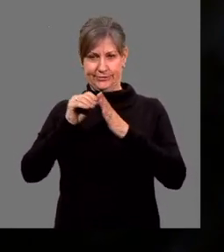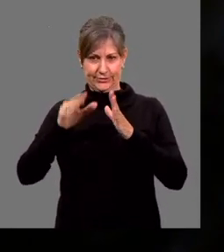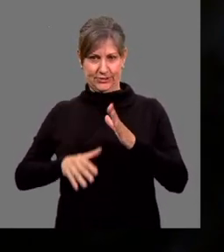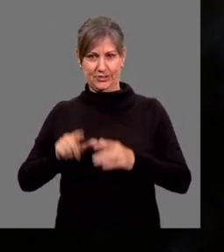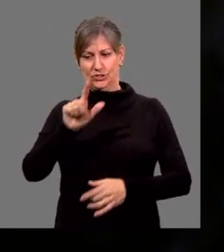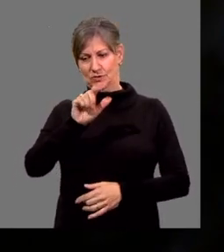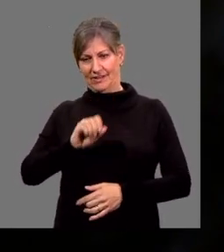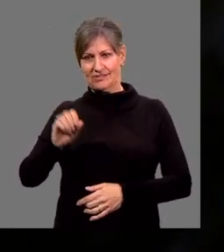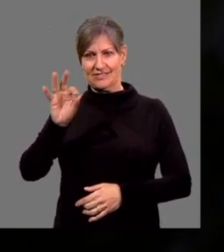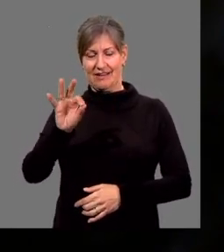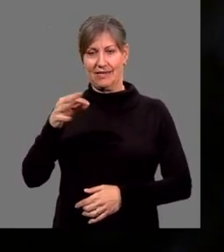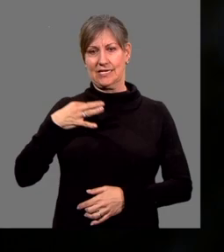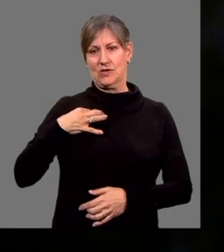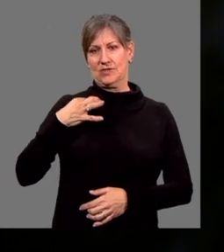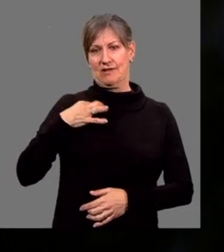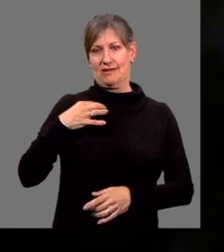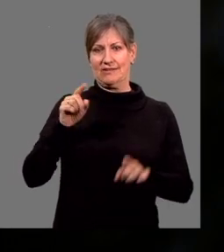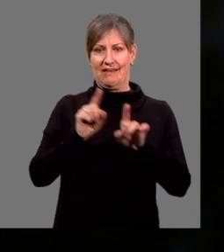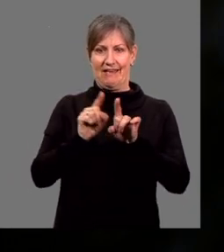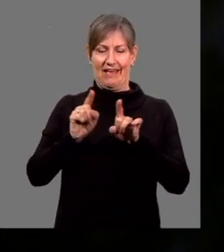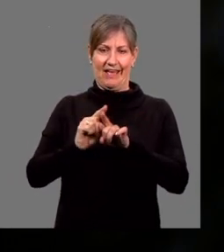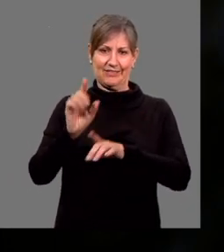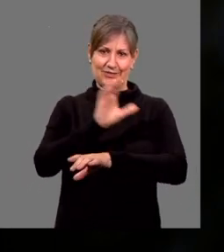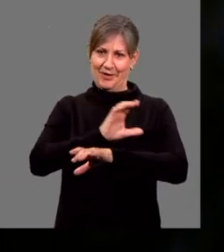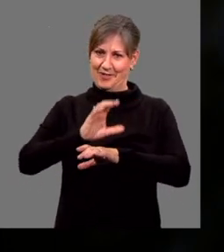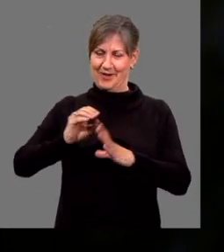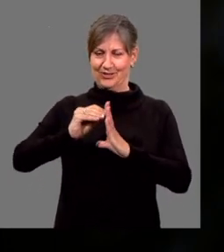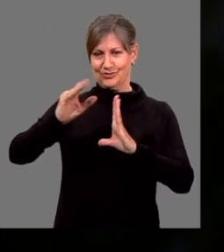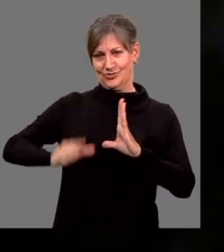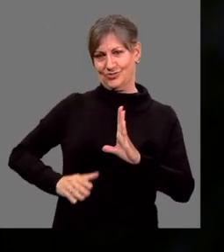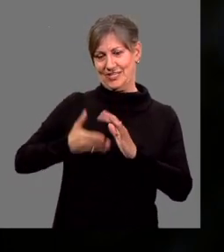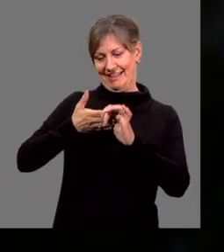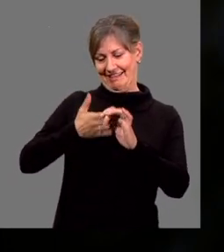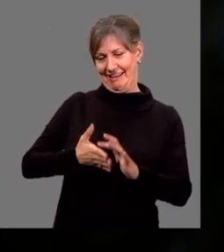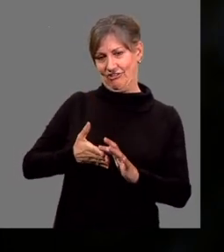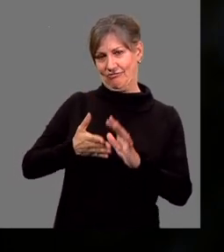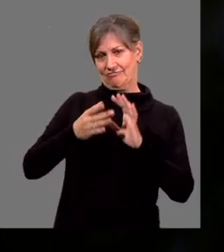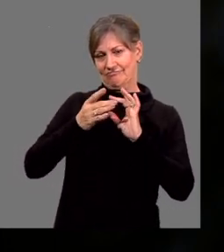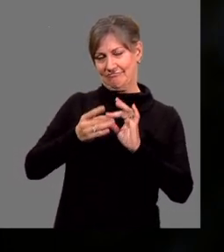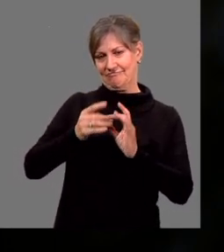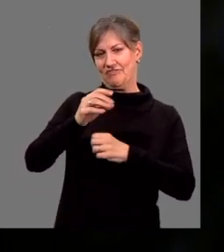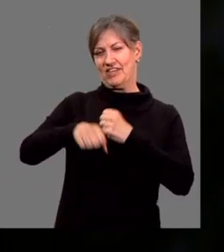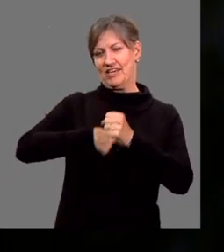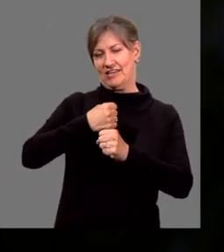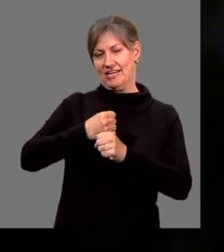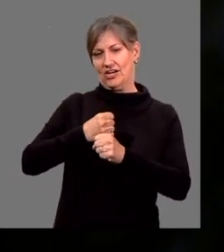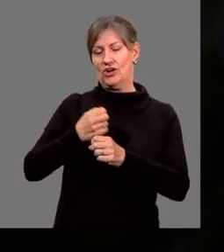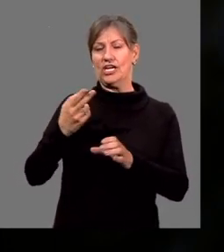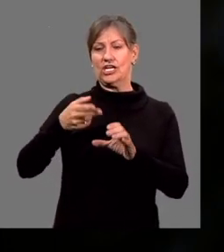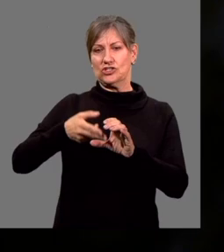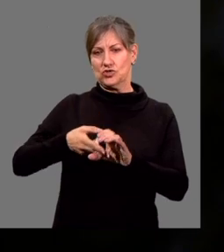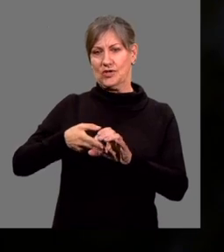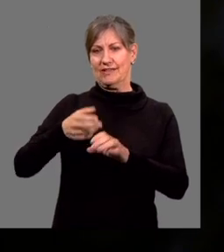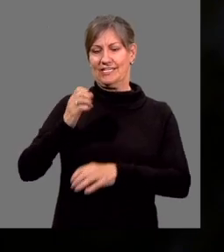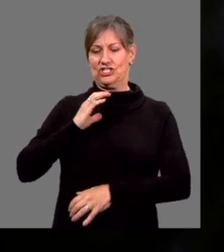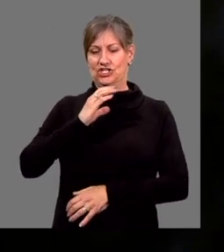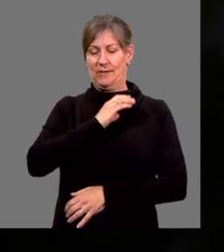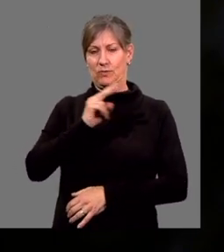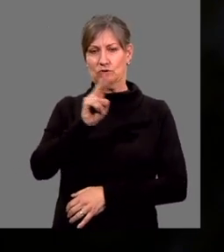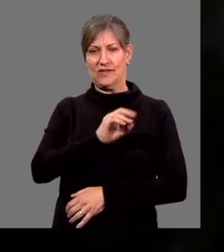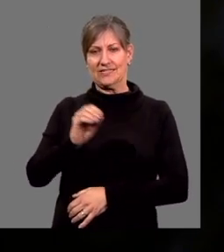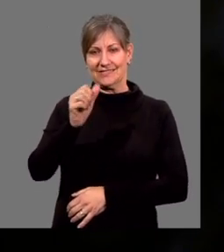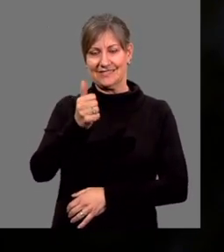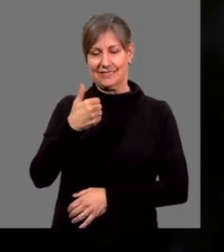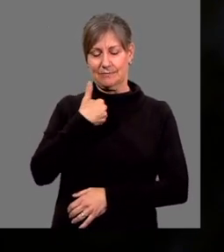In 2009, he was nominated as Colorado Student Leader of the Year. He joined the Latino Chamber in